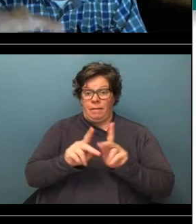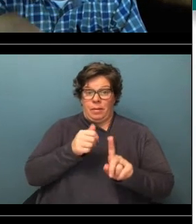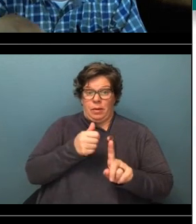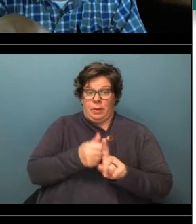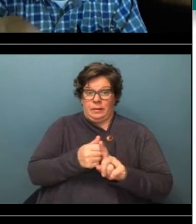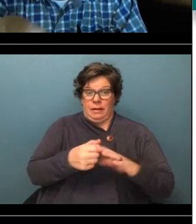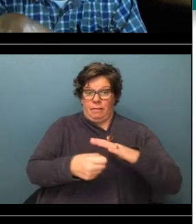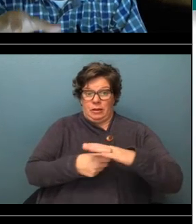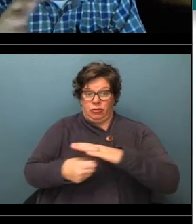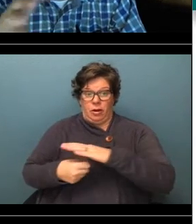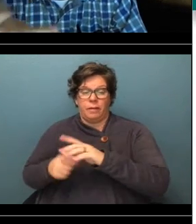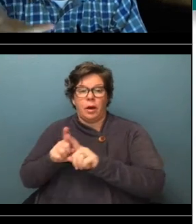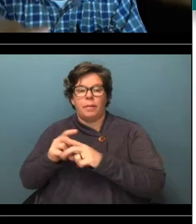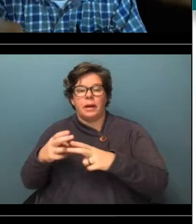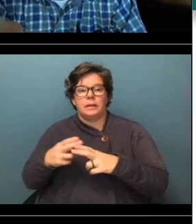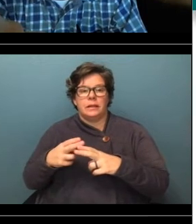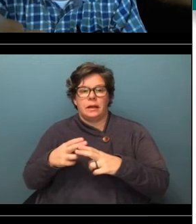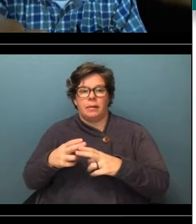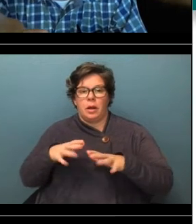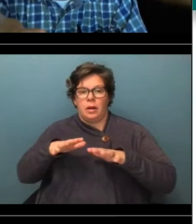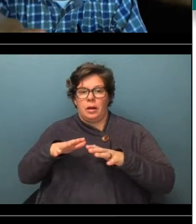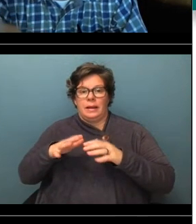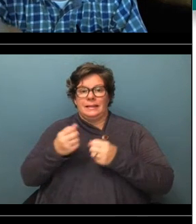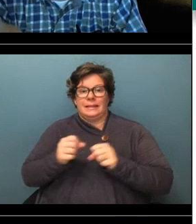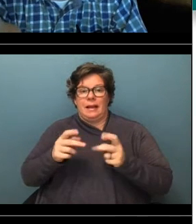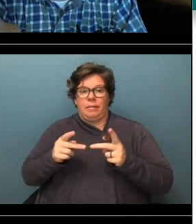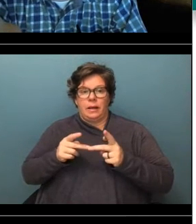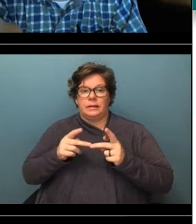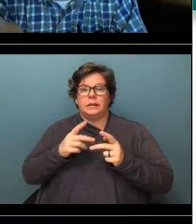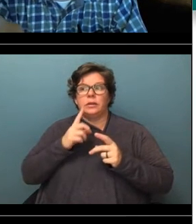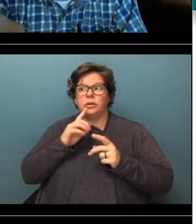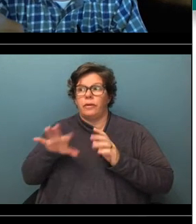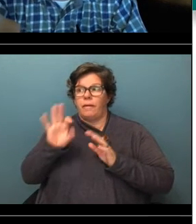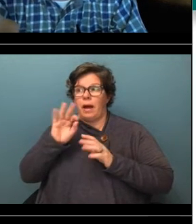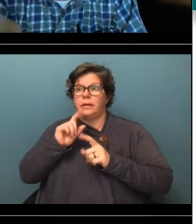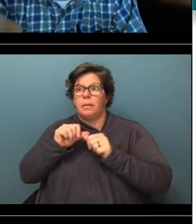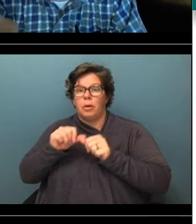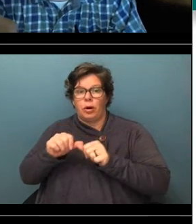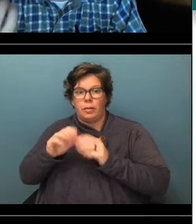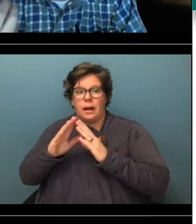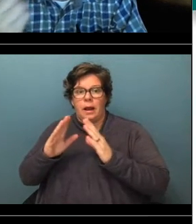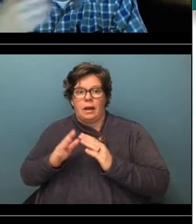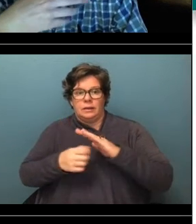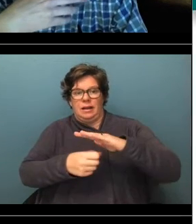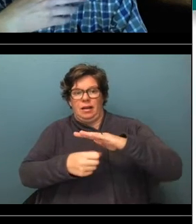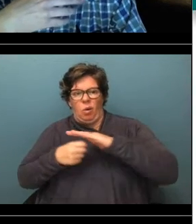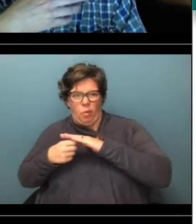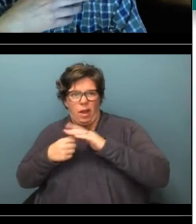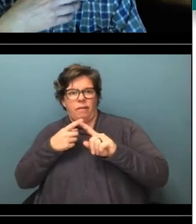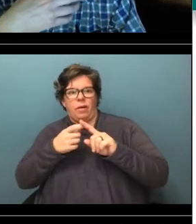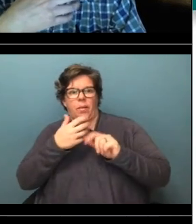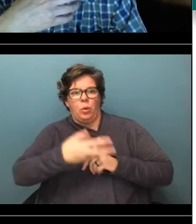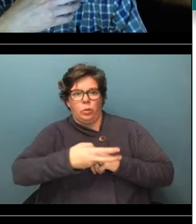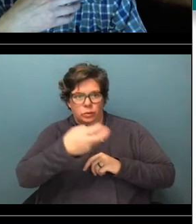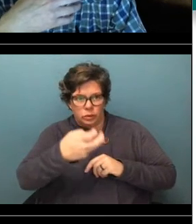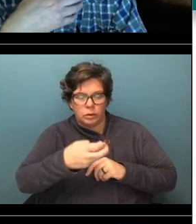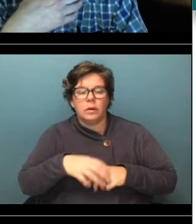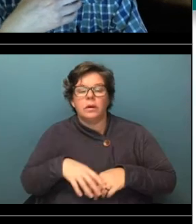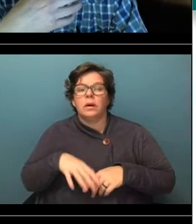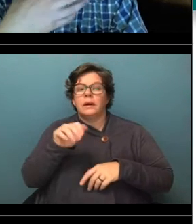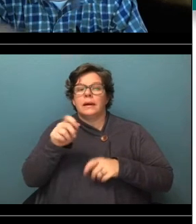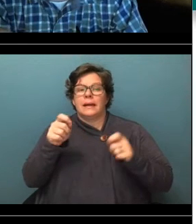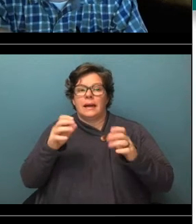provide temporary respite while said individuals await safe placement and housing away from their perpetrators. Lastly, case